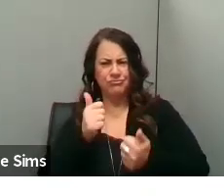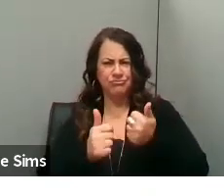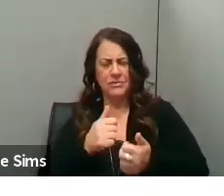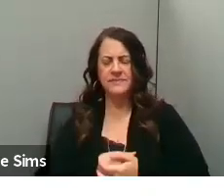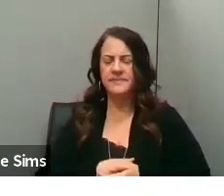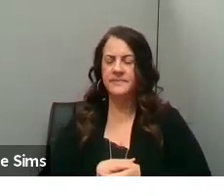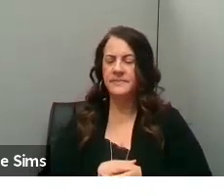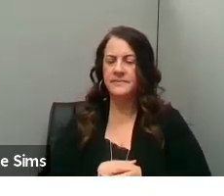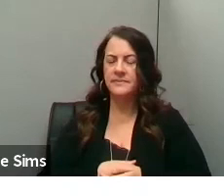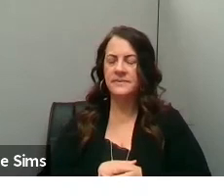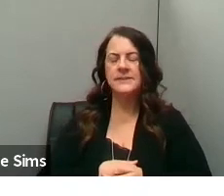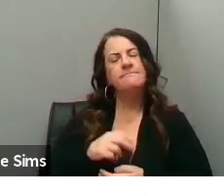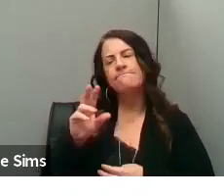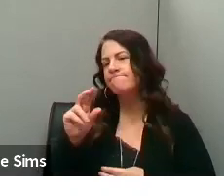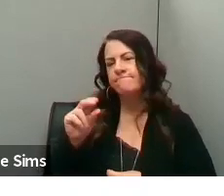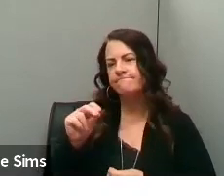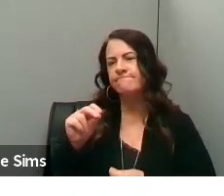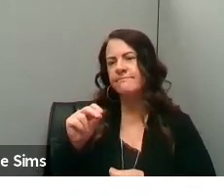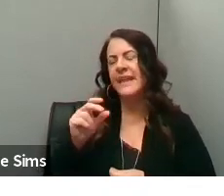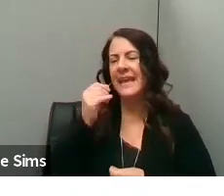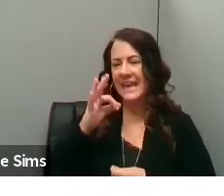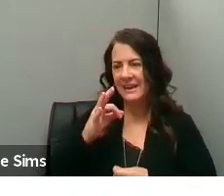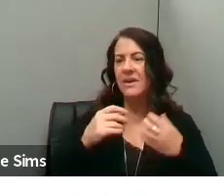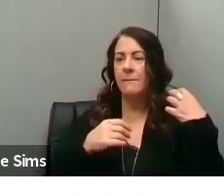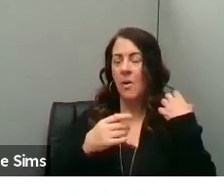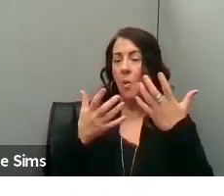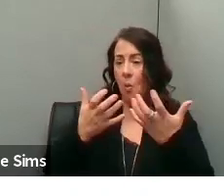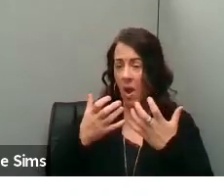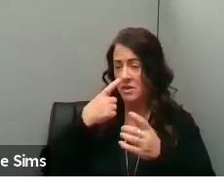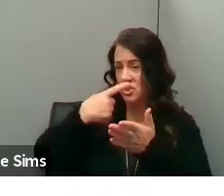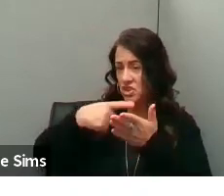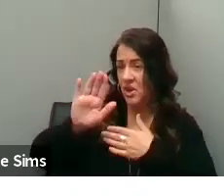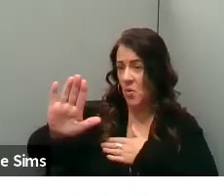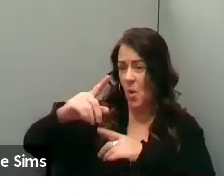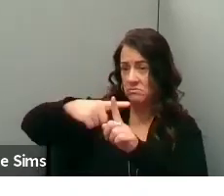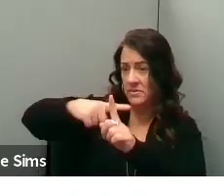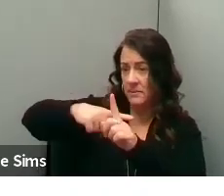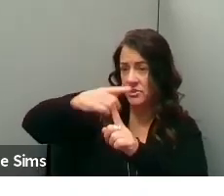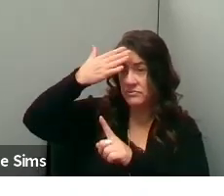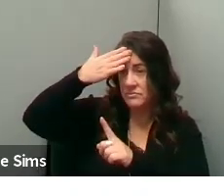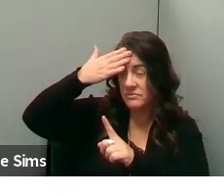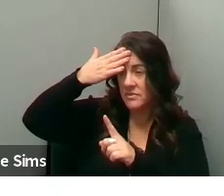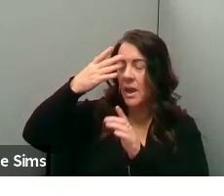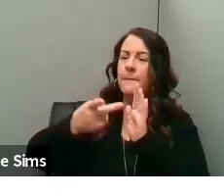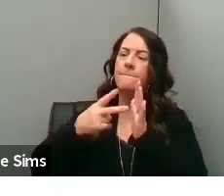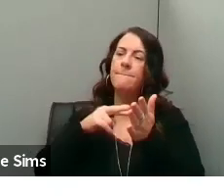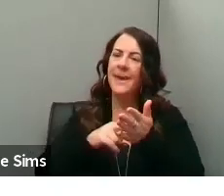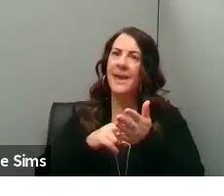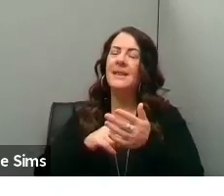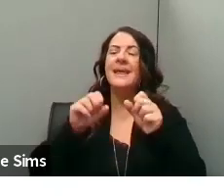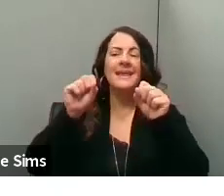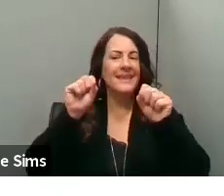So generally, measuring an employee's temperature can only be performed under limited